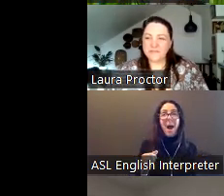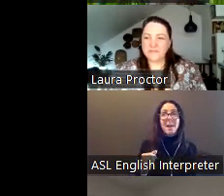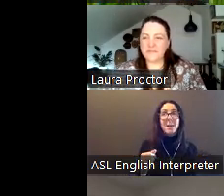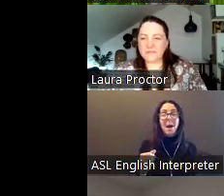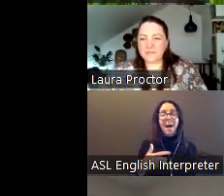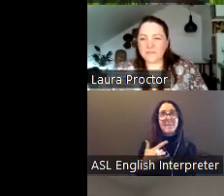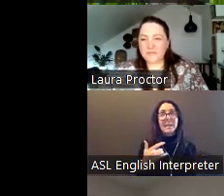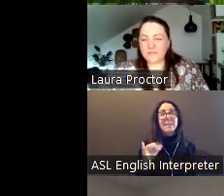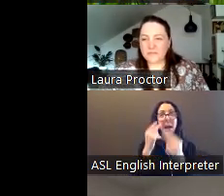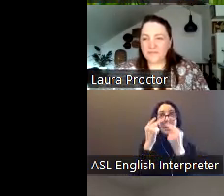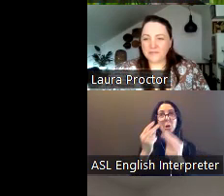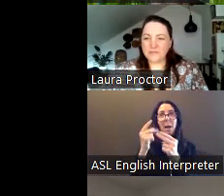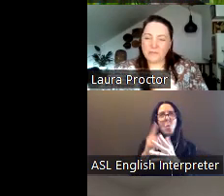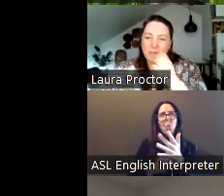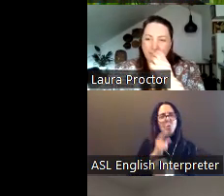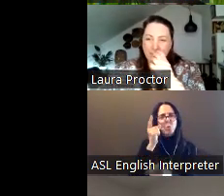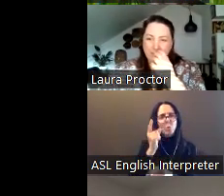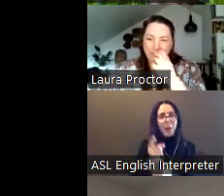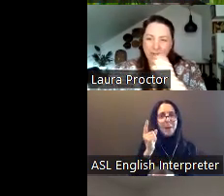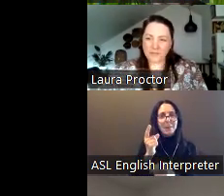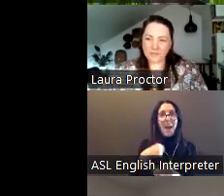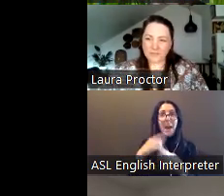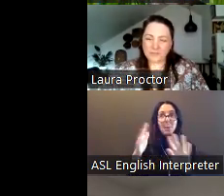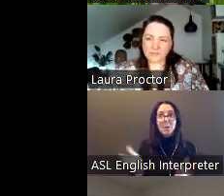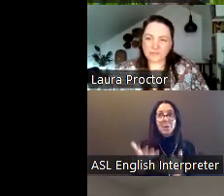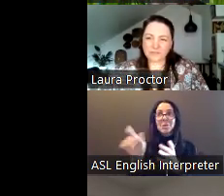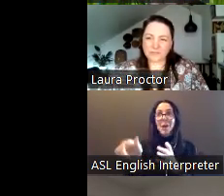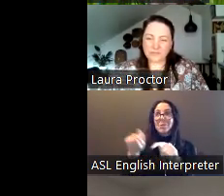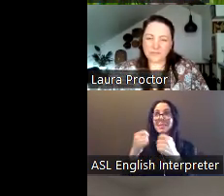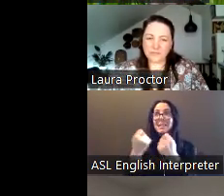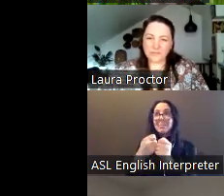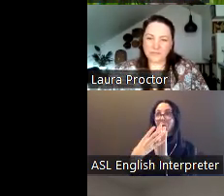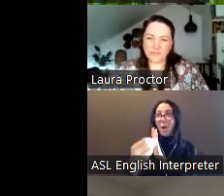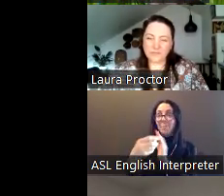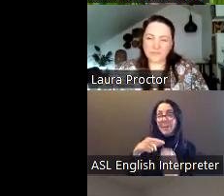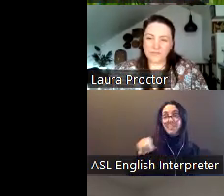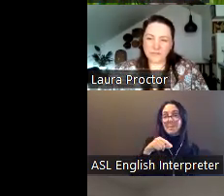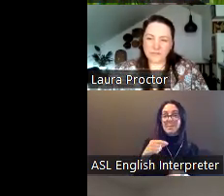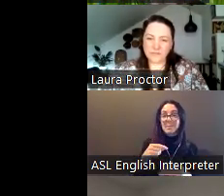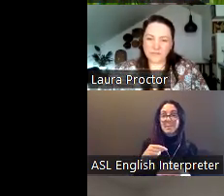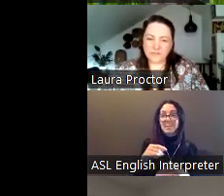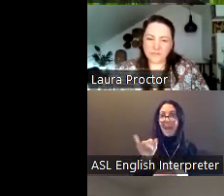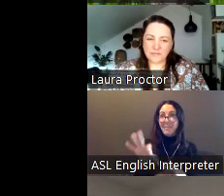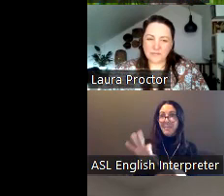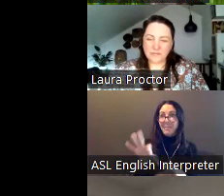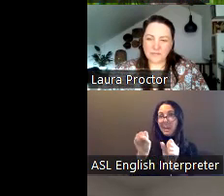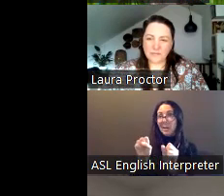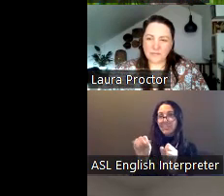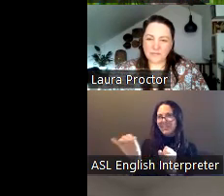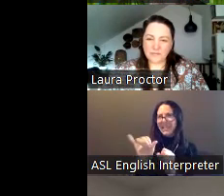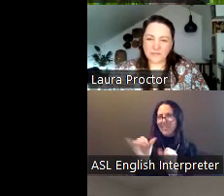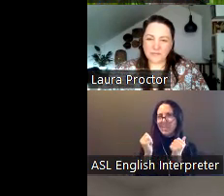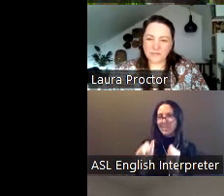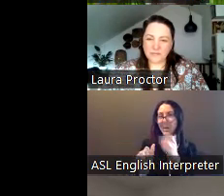duplicated, or would encourage other teams to consider duplicating if undertaking the